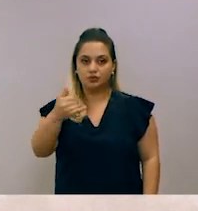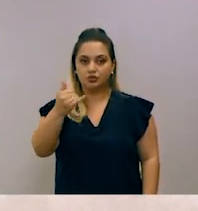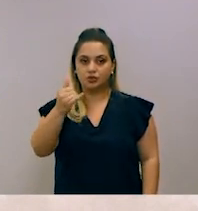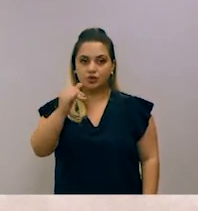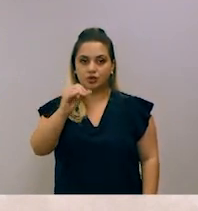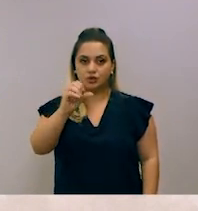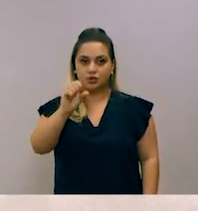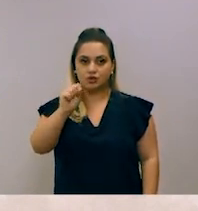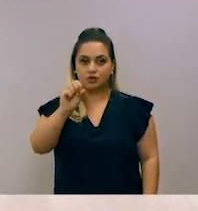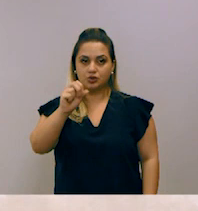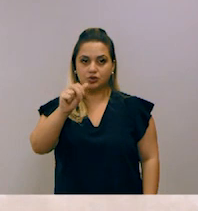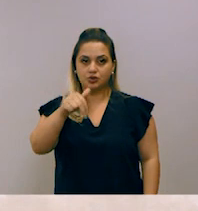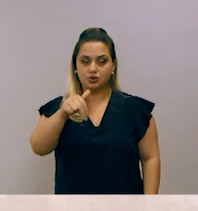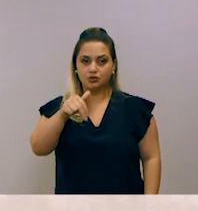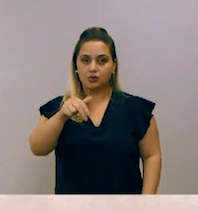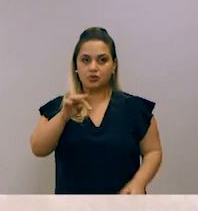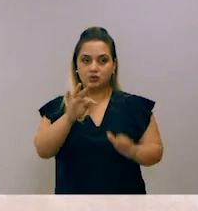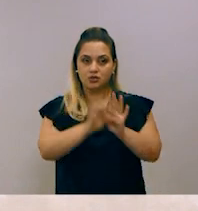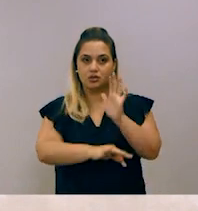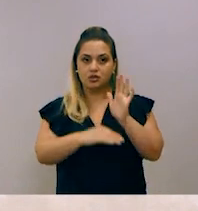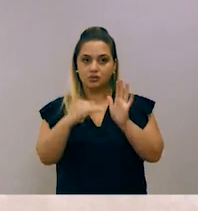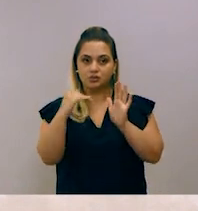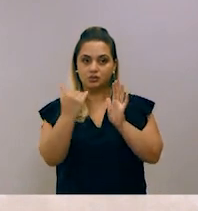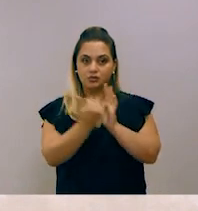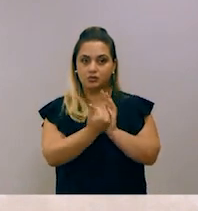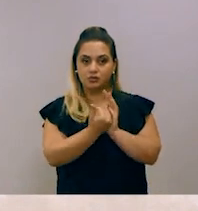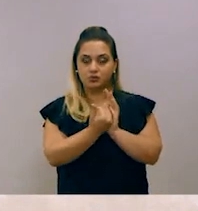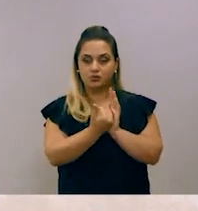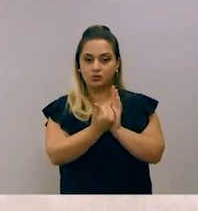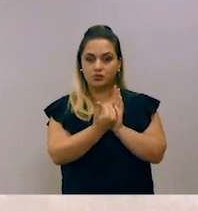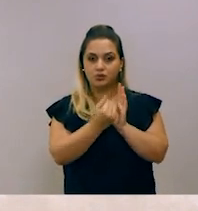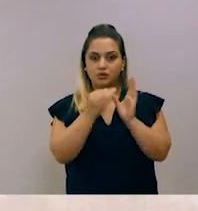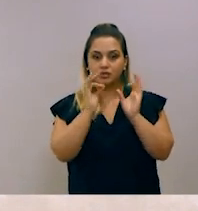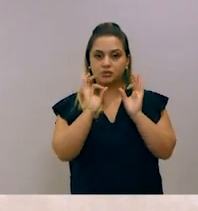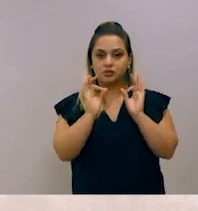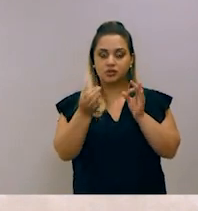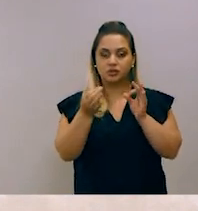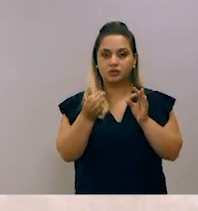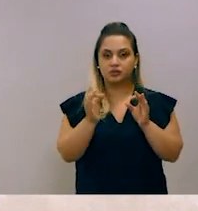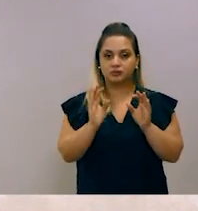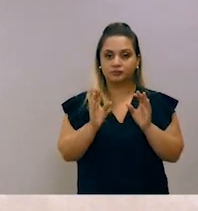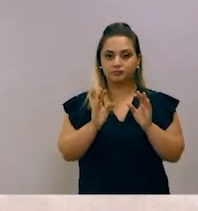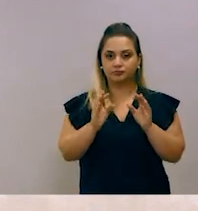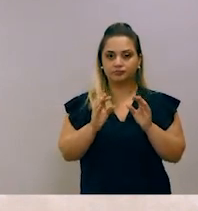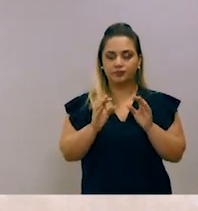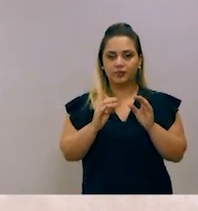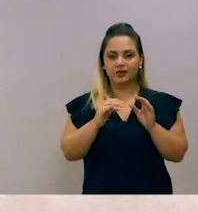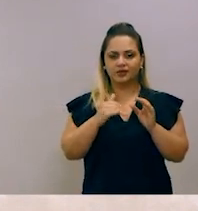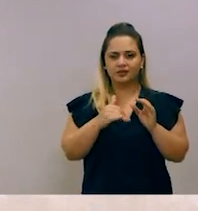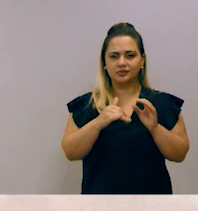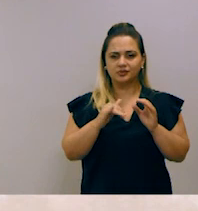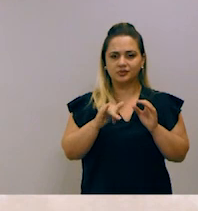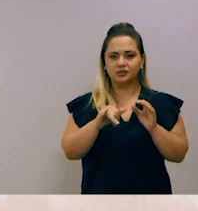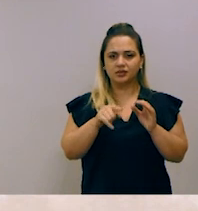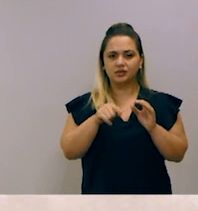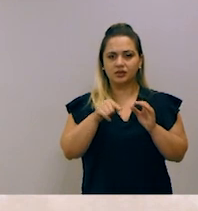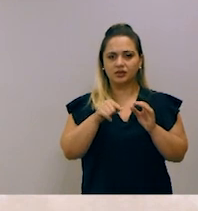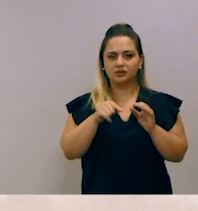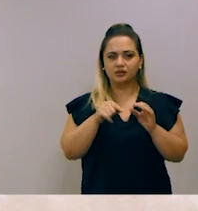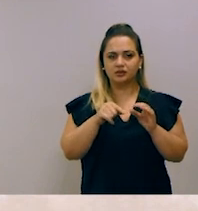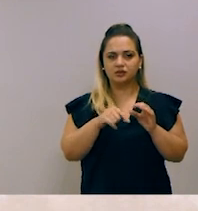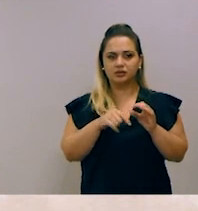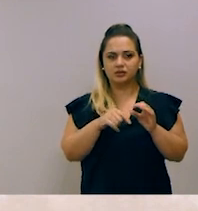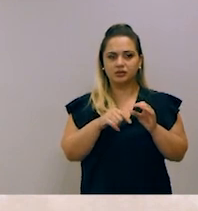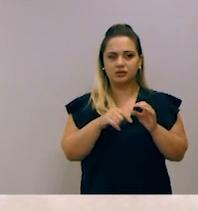JSON containing the integrated text of the ruling and parameters such as collegiate, if that ruling